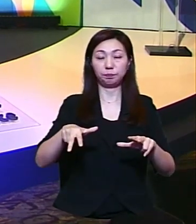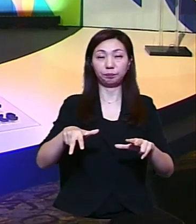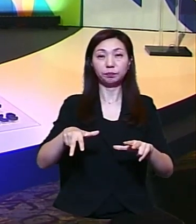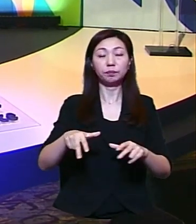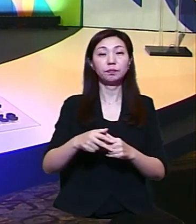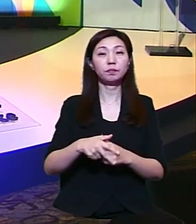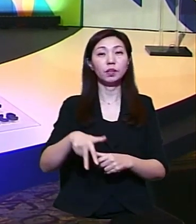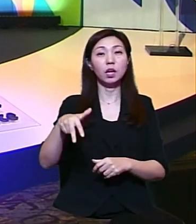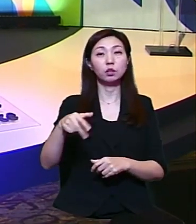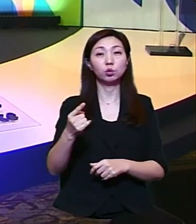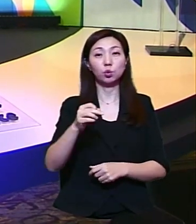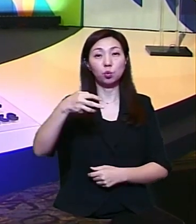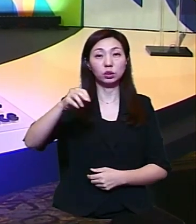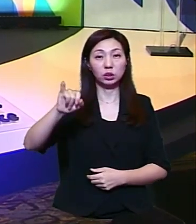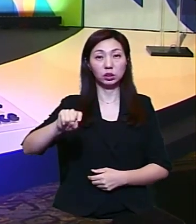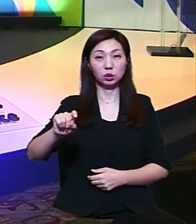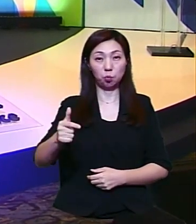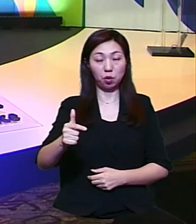projects in STEPI.